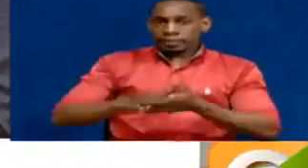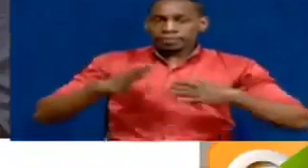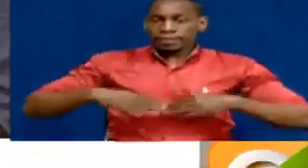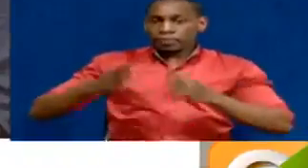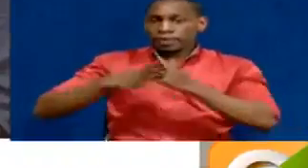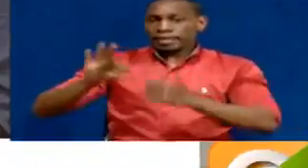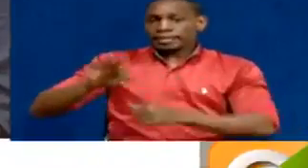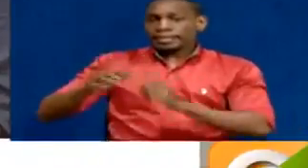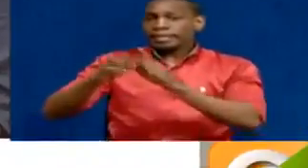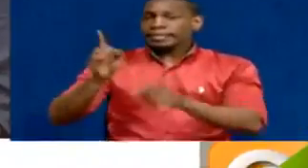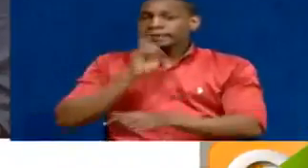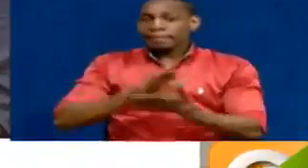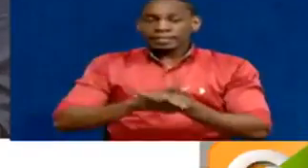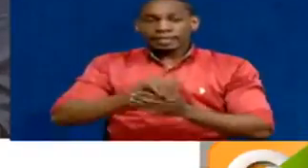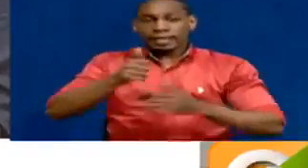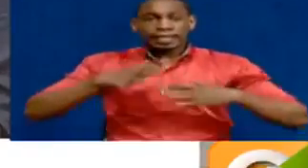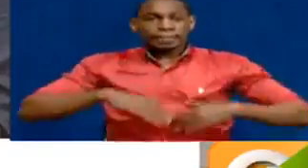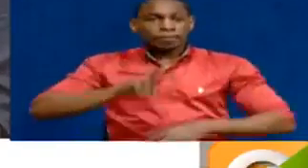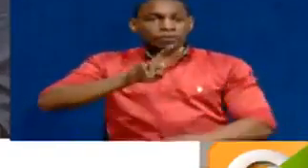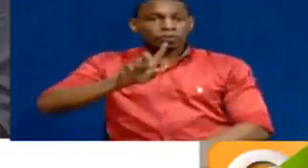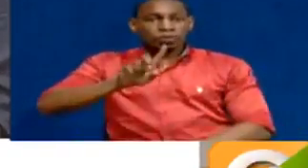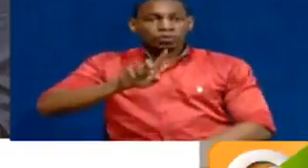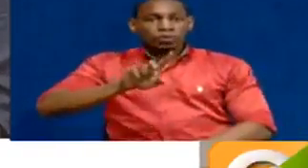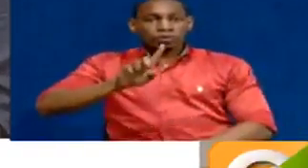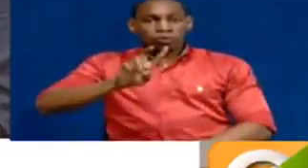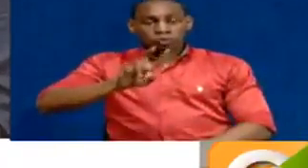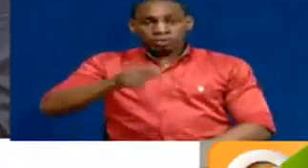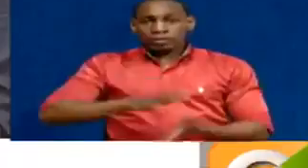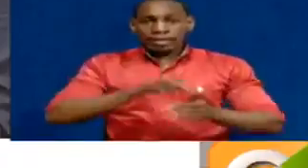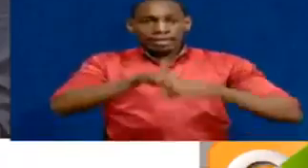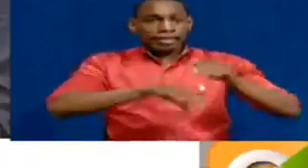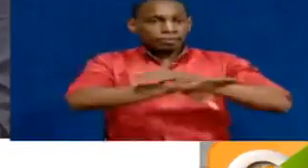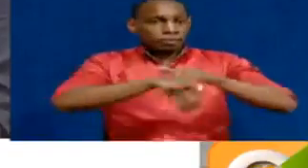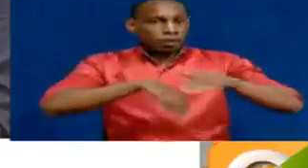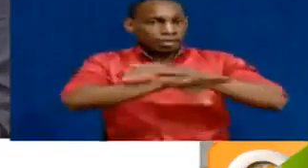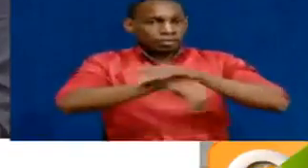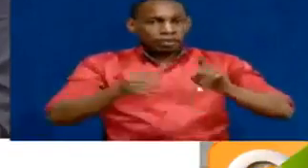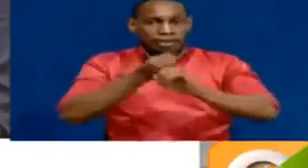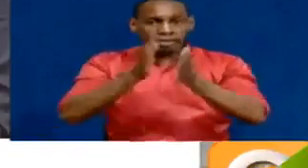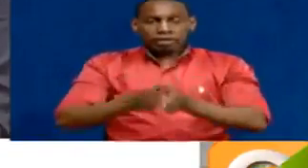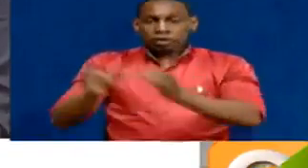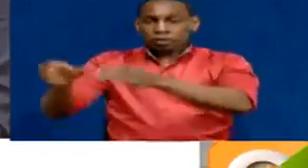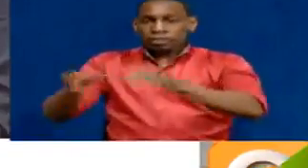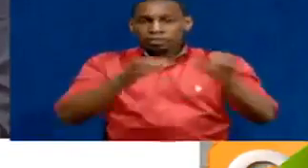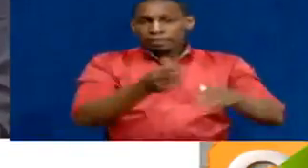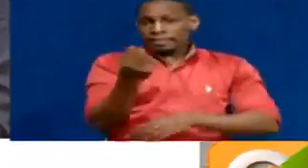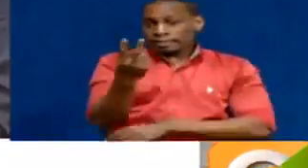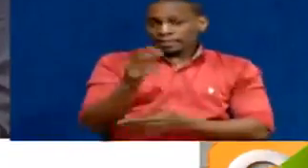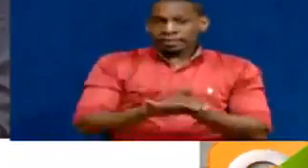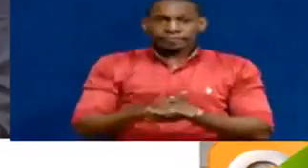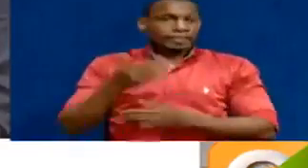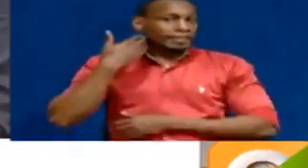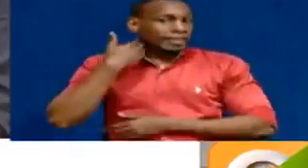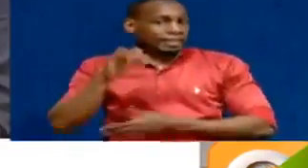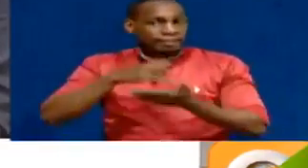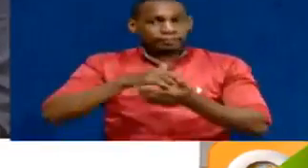people have been killed and over 2,000 heads of cattle stolen by attackers from the two communities. The